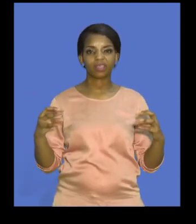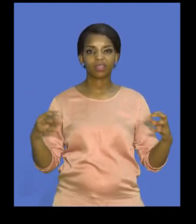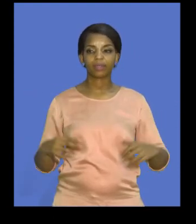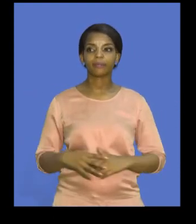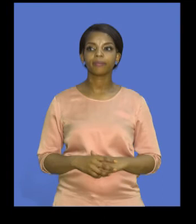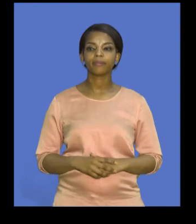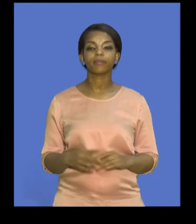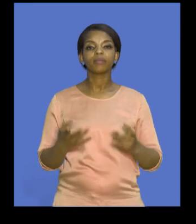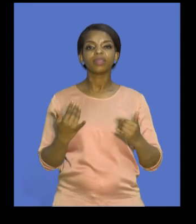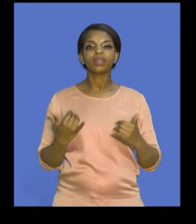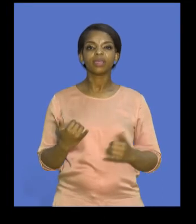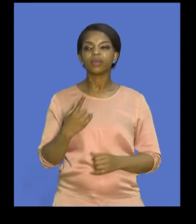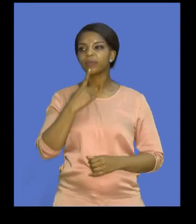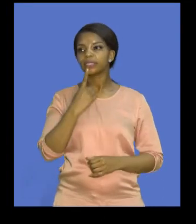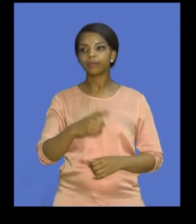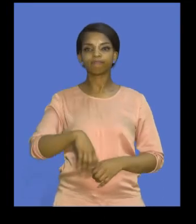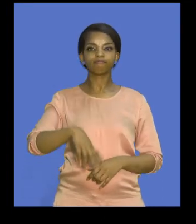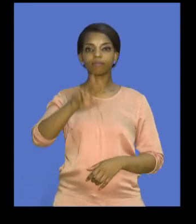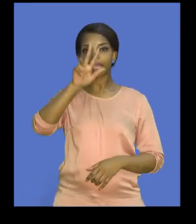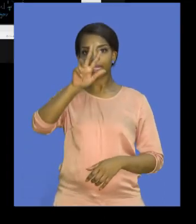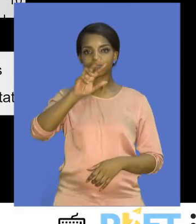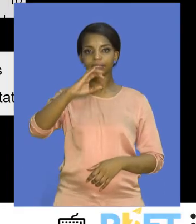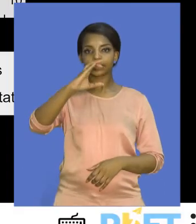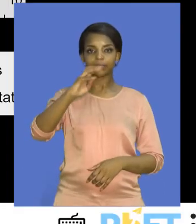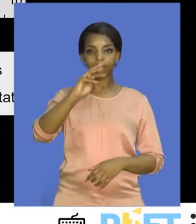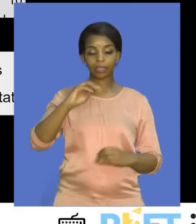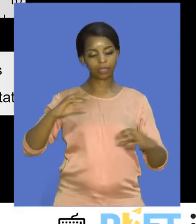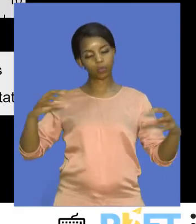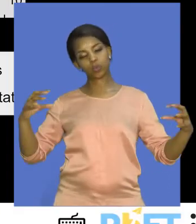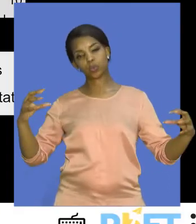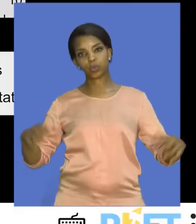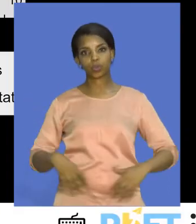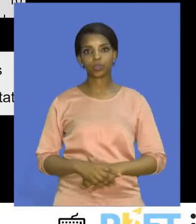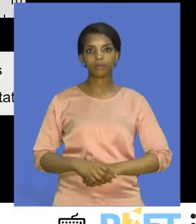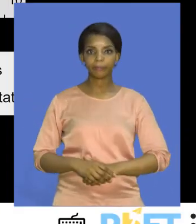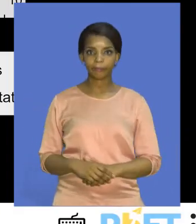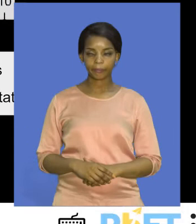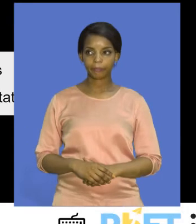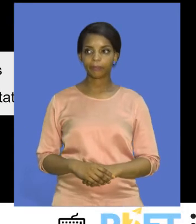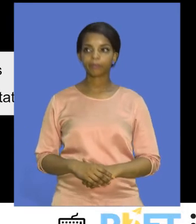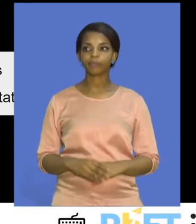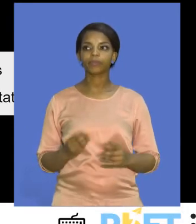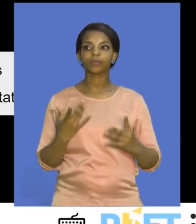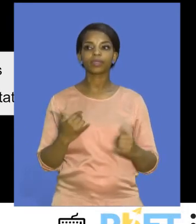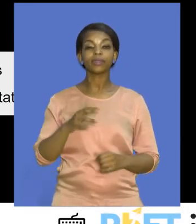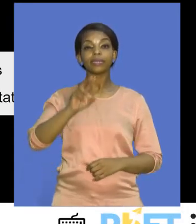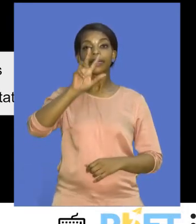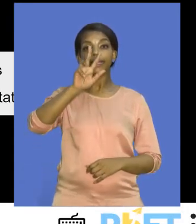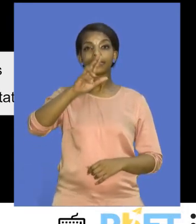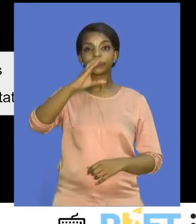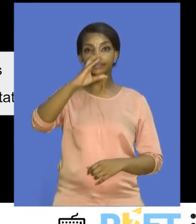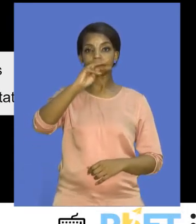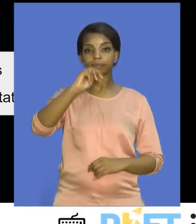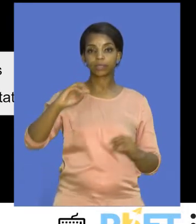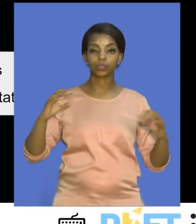8 centimeters for argument's sake, okay? If we make the distance between them 8 centimeters, let's move these around so